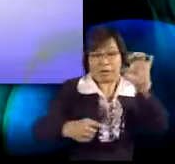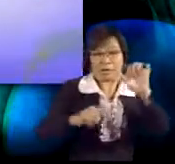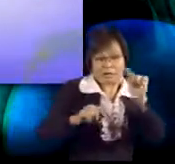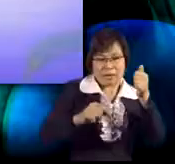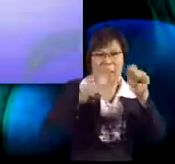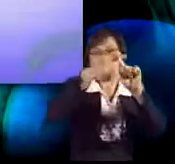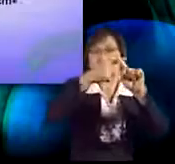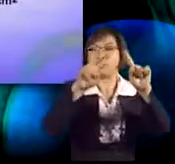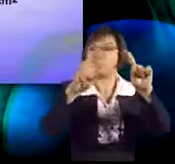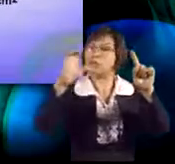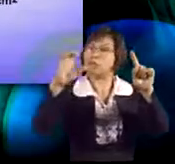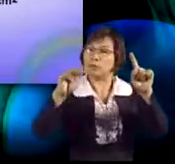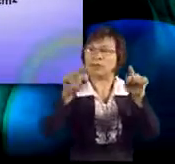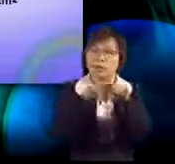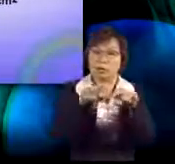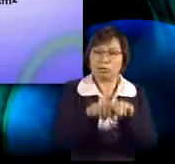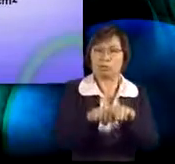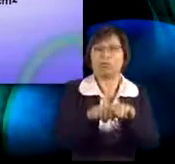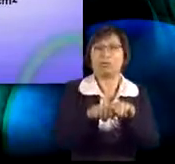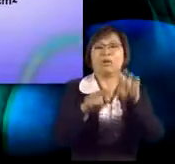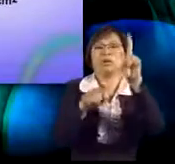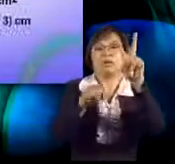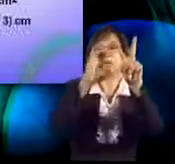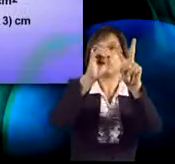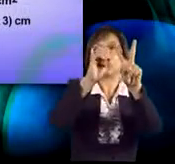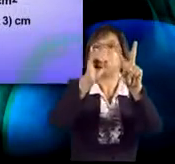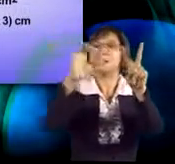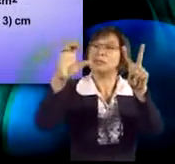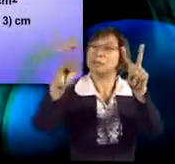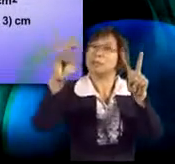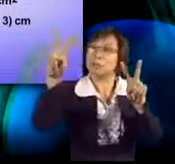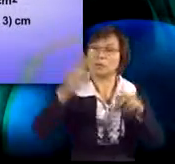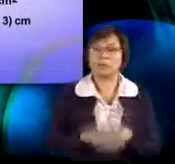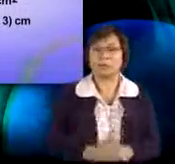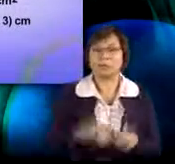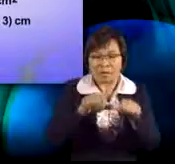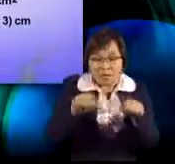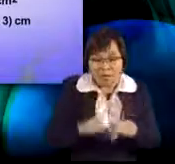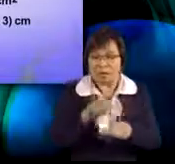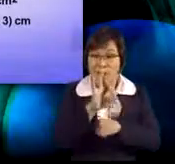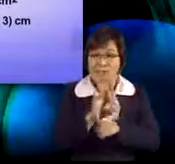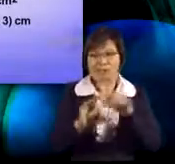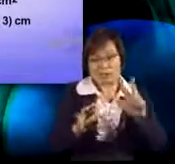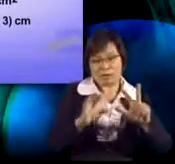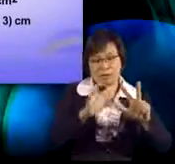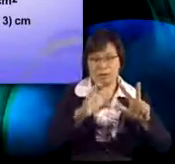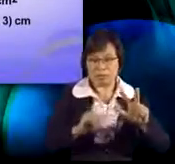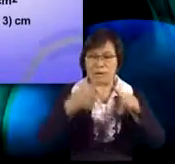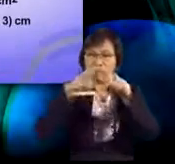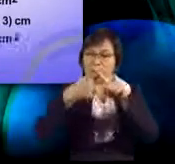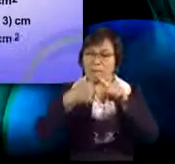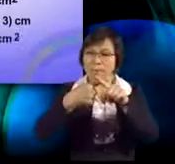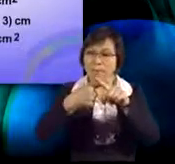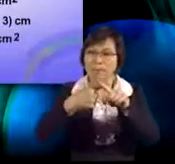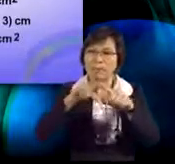centimeters multiplied by 2 centimeters is equal to 20 centimeters square. Area F is 3 centimeters square